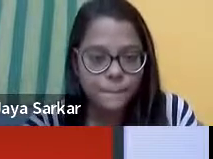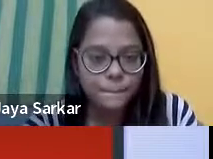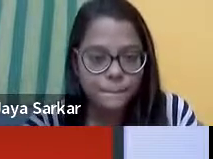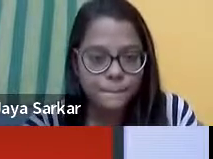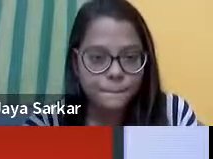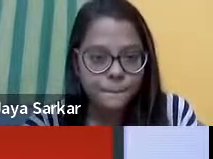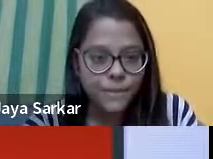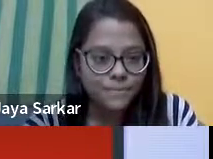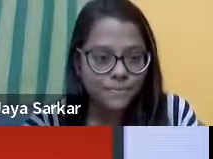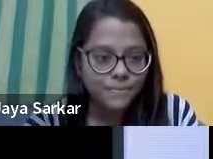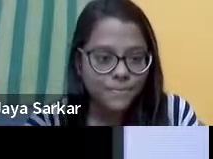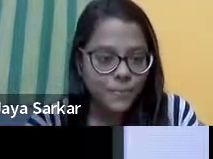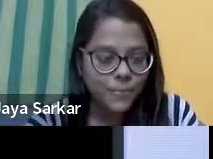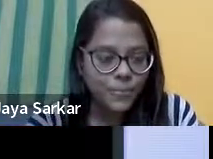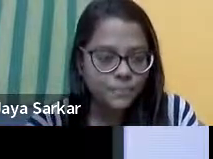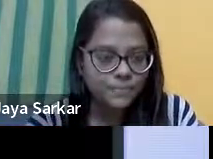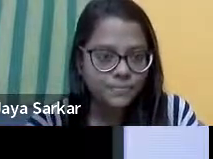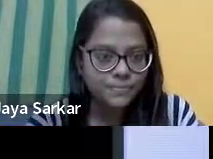Right.